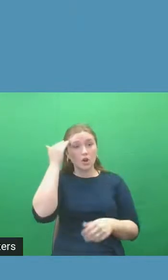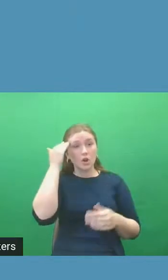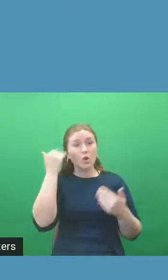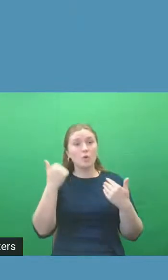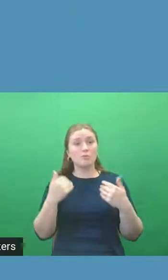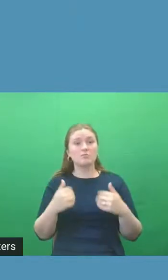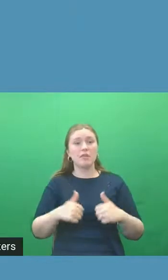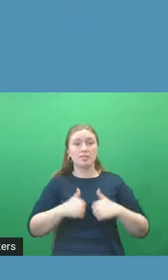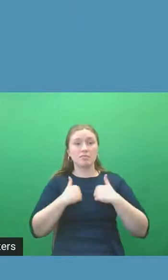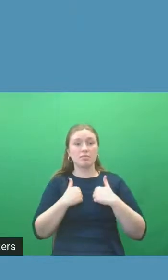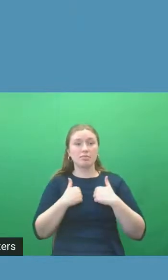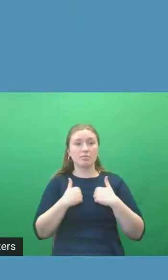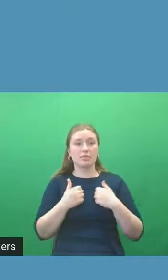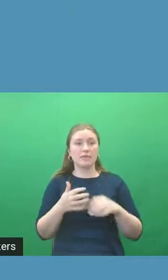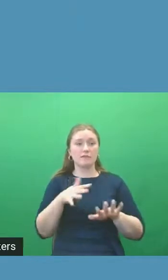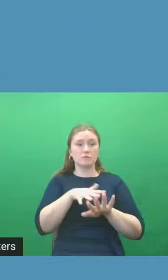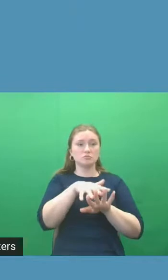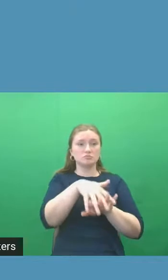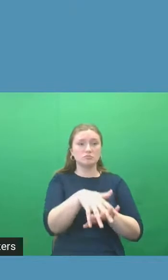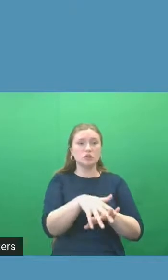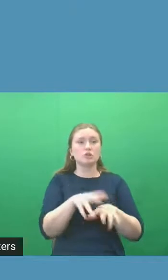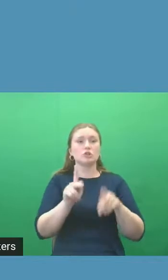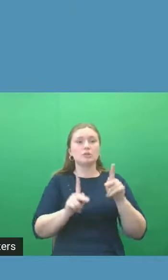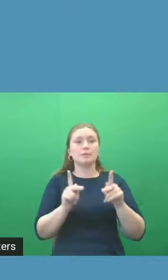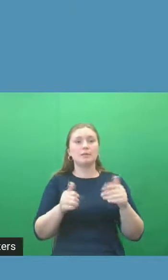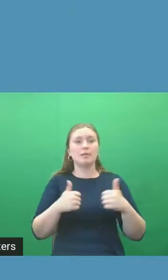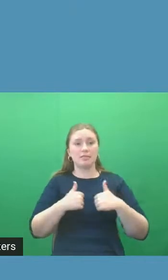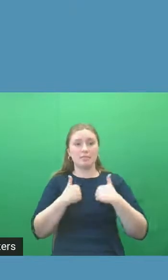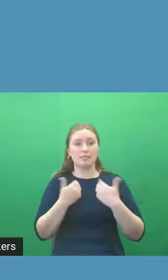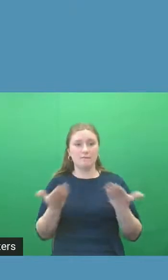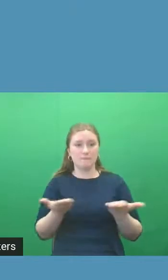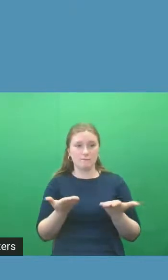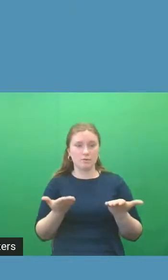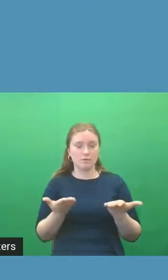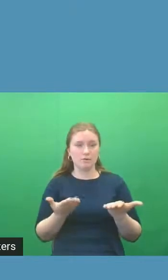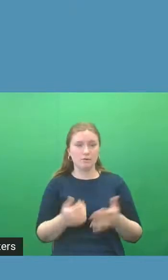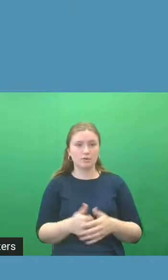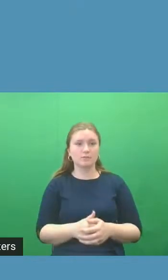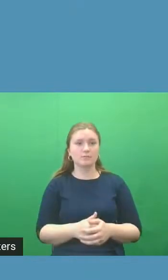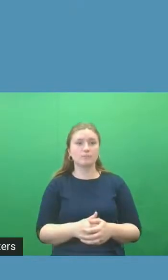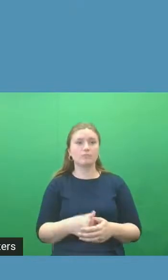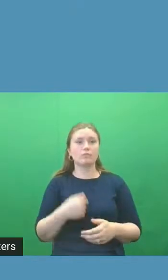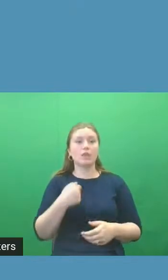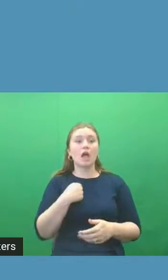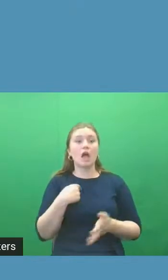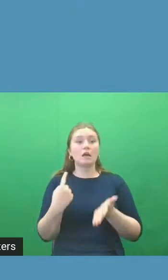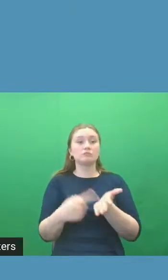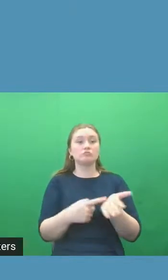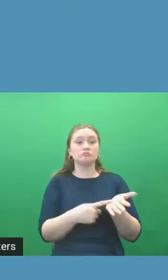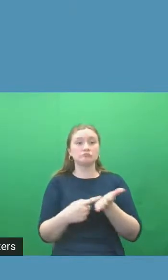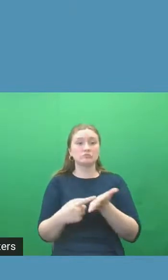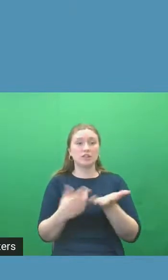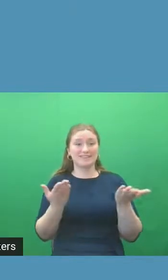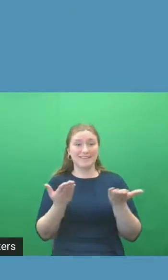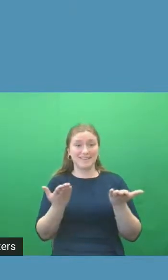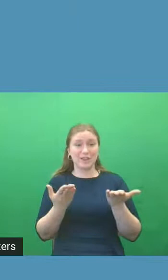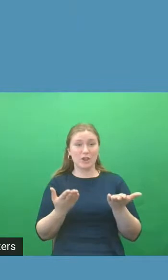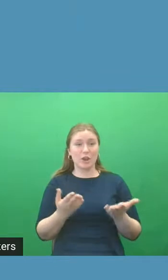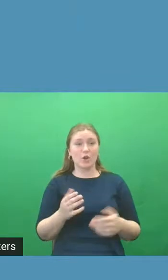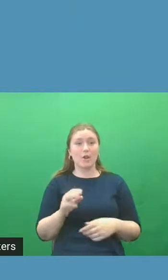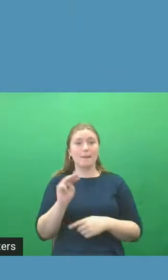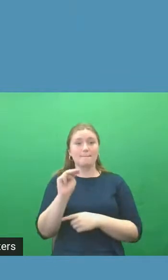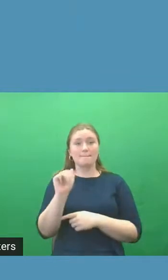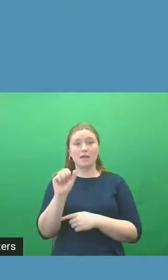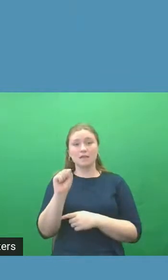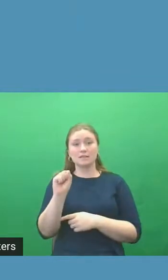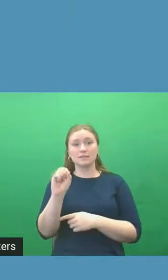and honor the indigenous people who have called it home. I'm speaking to you from Swampscott, Massachusetts, the historical homelands